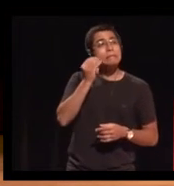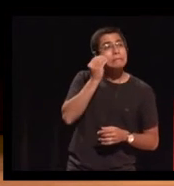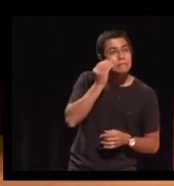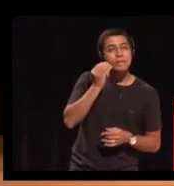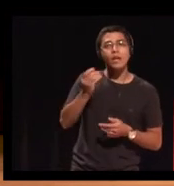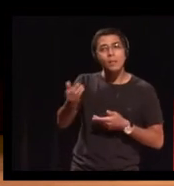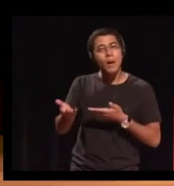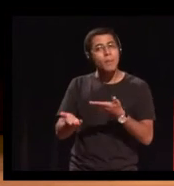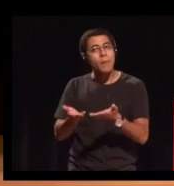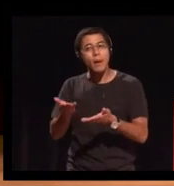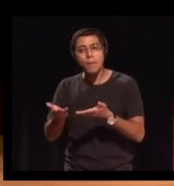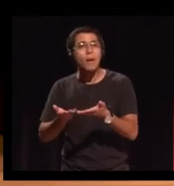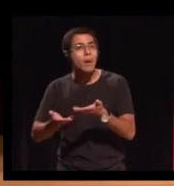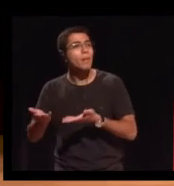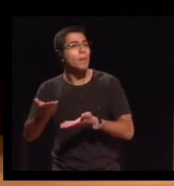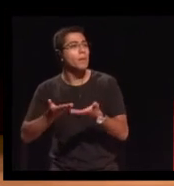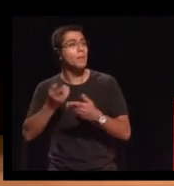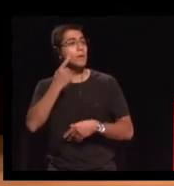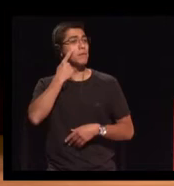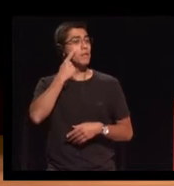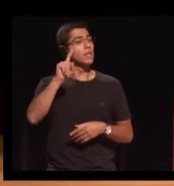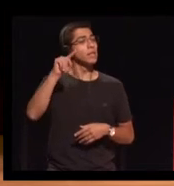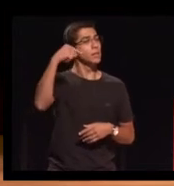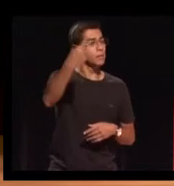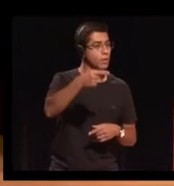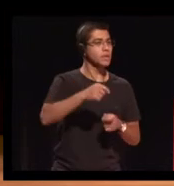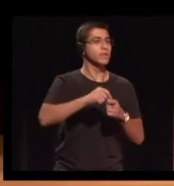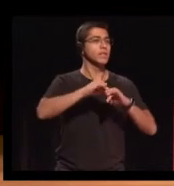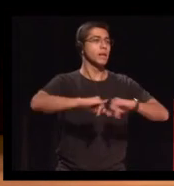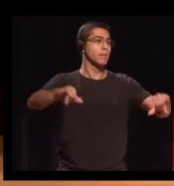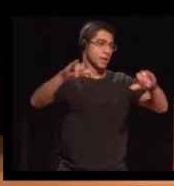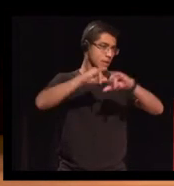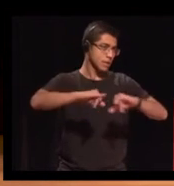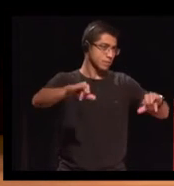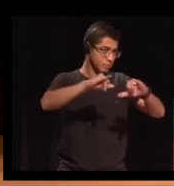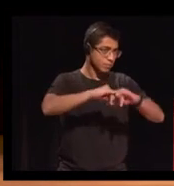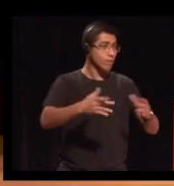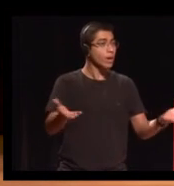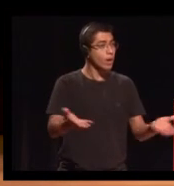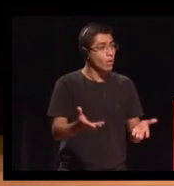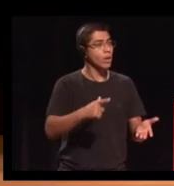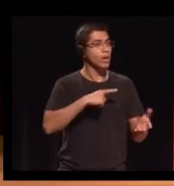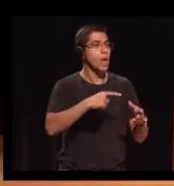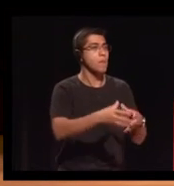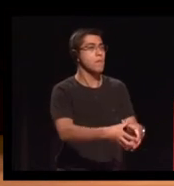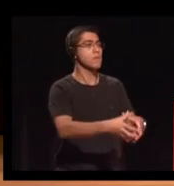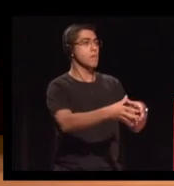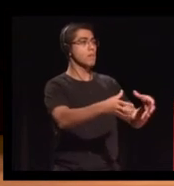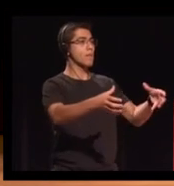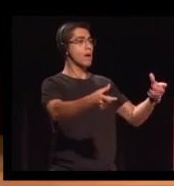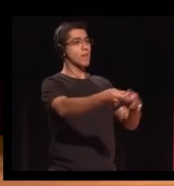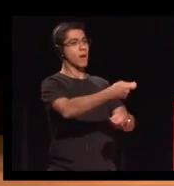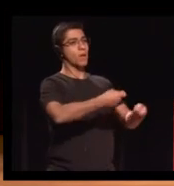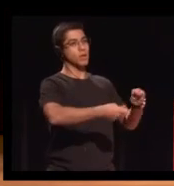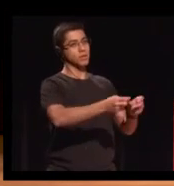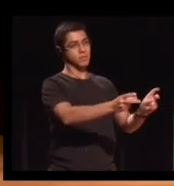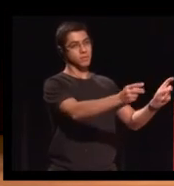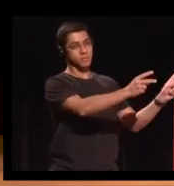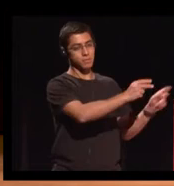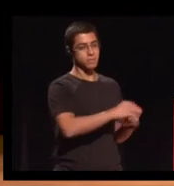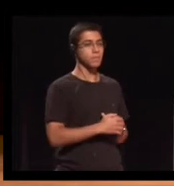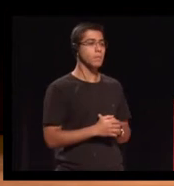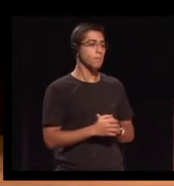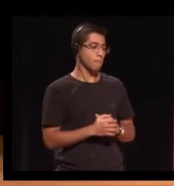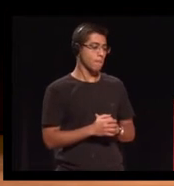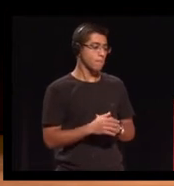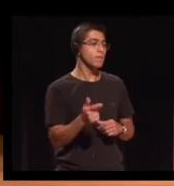campaign, and now they're running a business out of this. Another example is Kira Benzing. She's a VR filmmaker